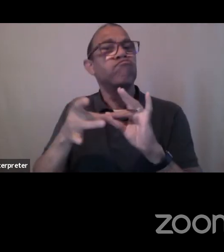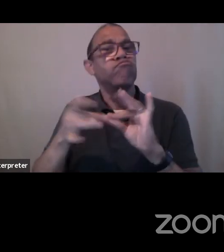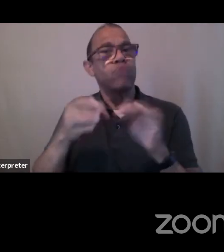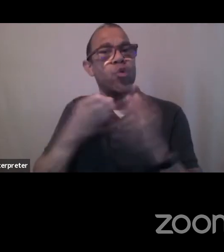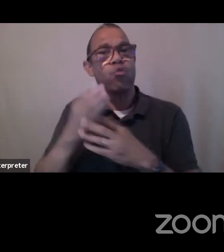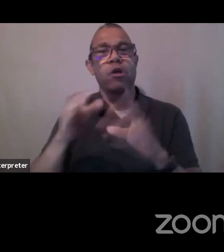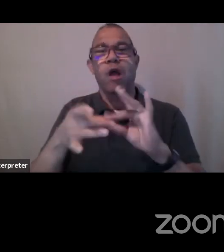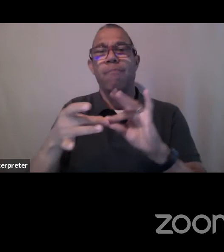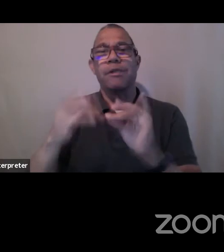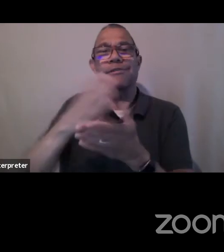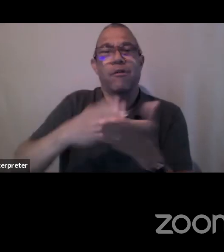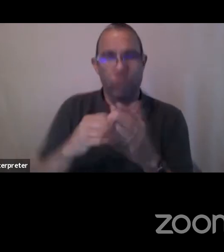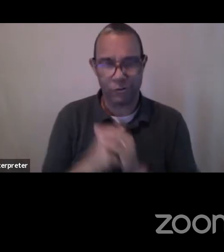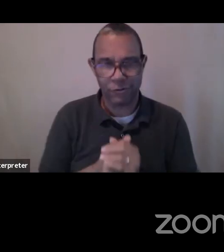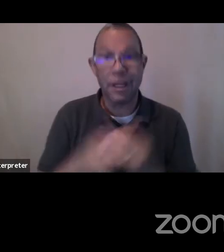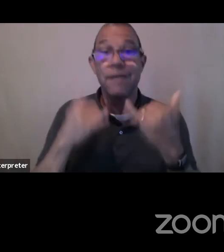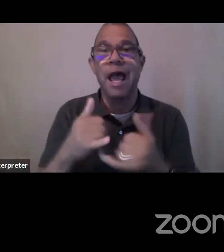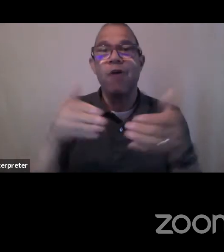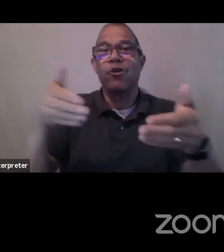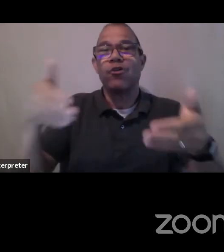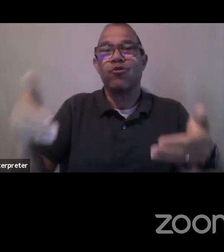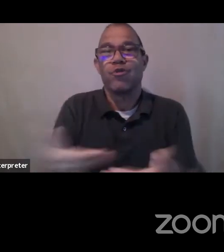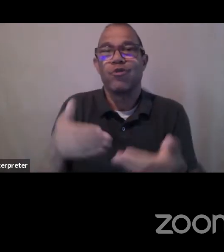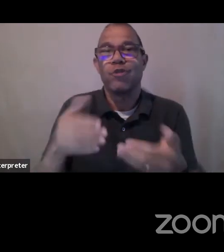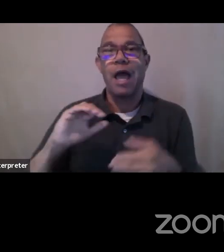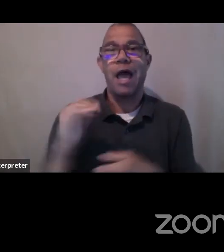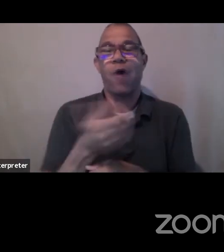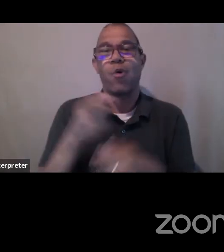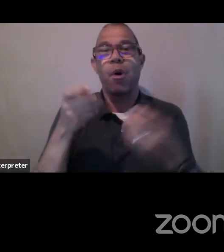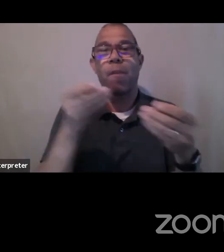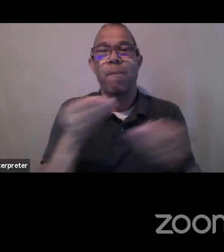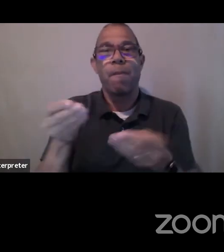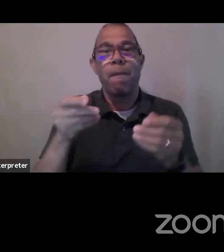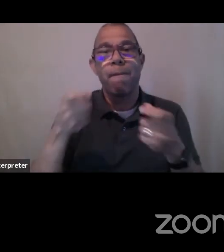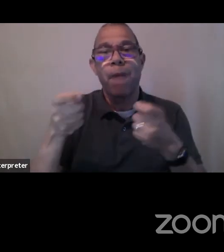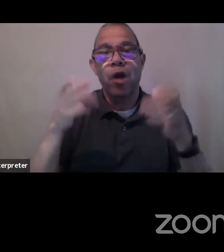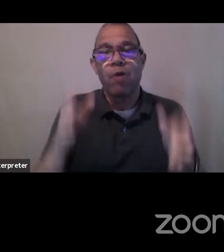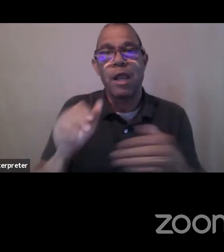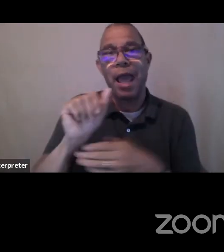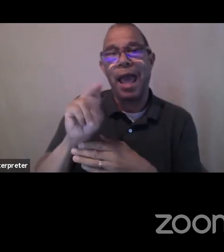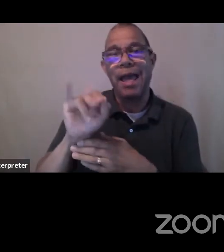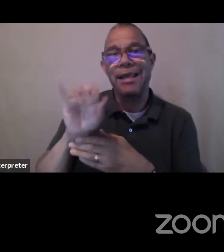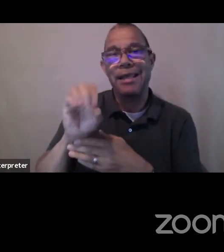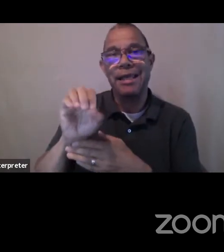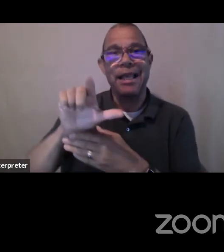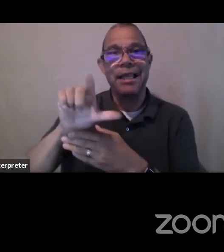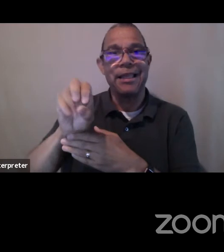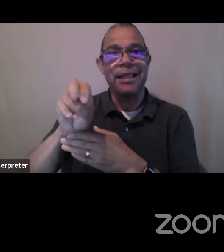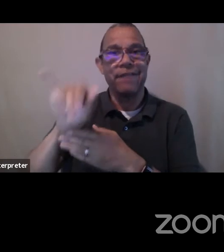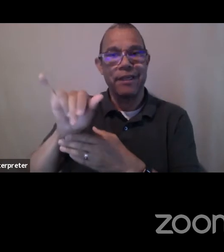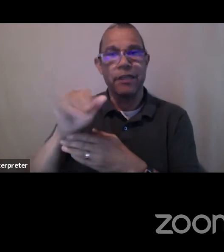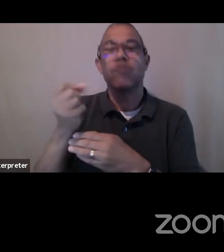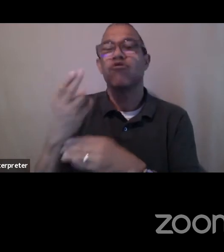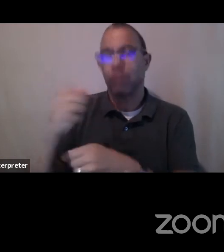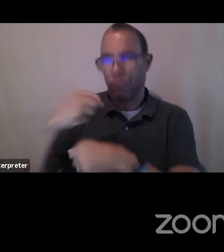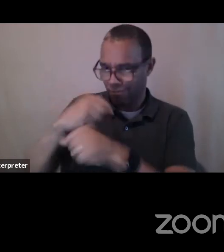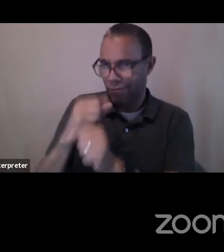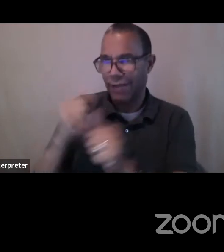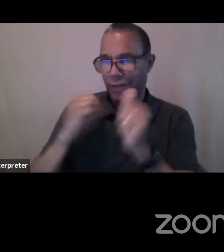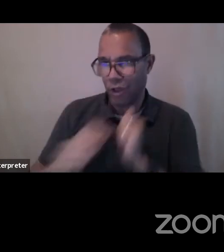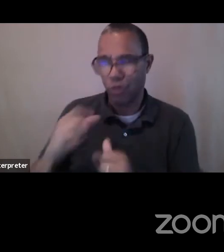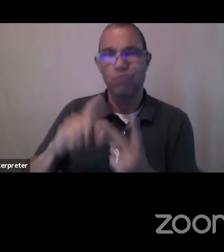Now, I'd like to introduce our moderator today, Annie Levy. Annie is a theatre maker and director